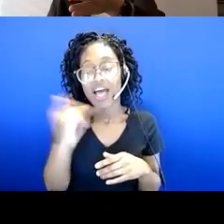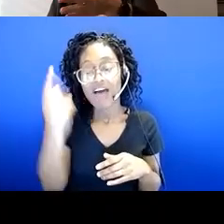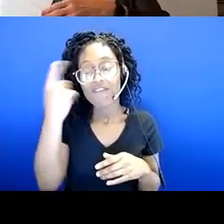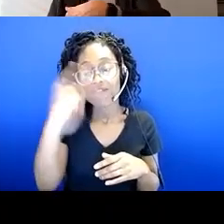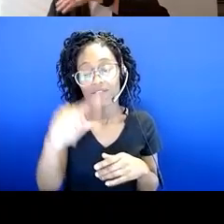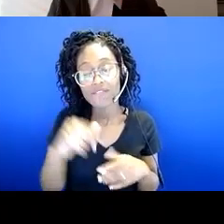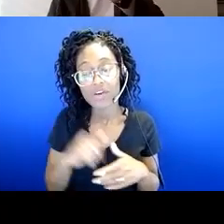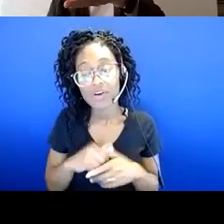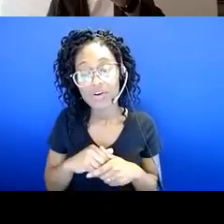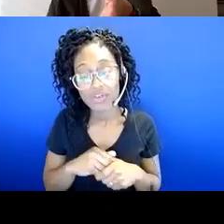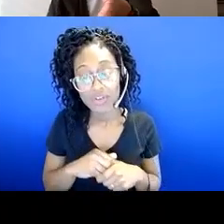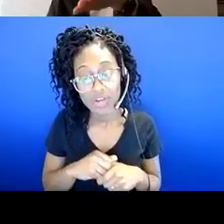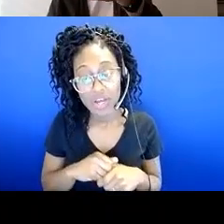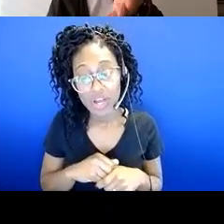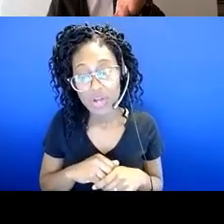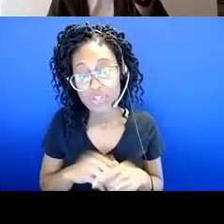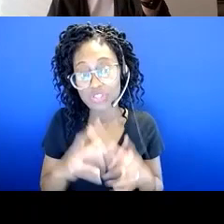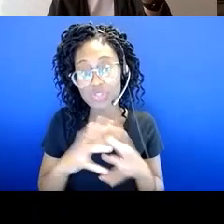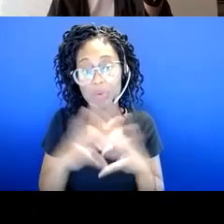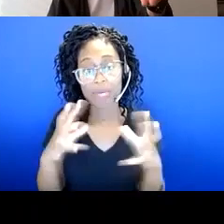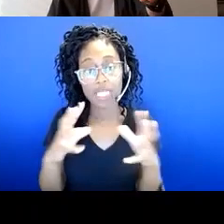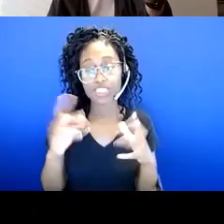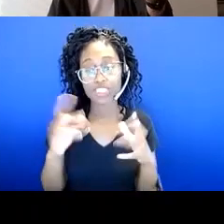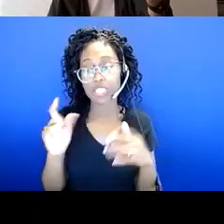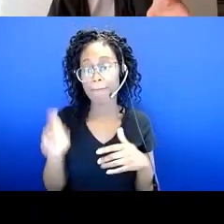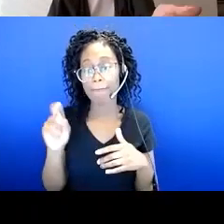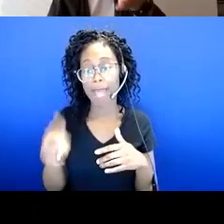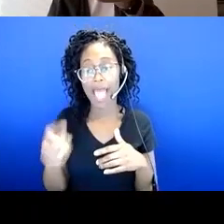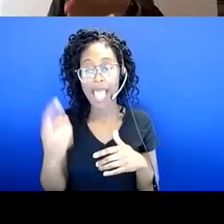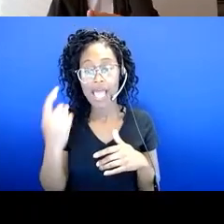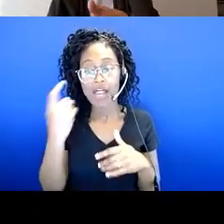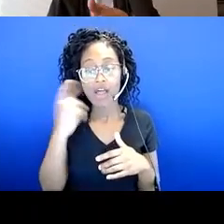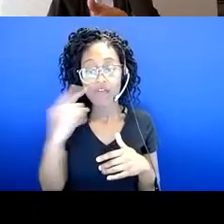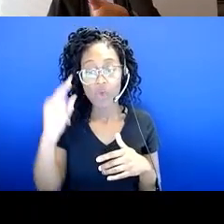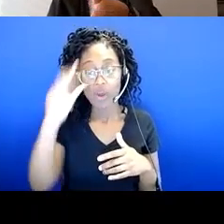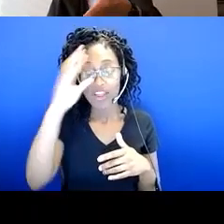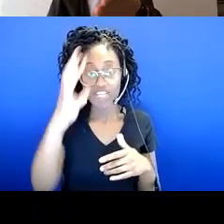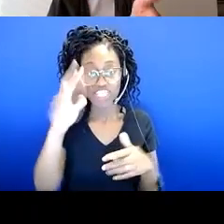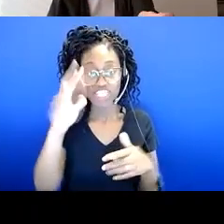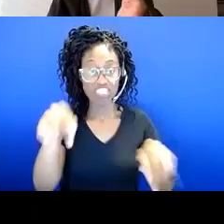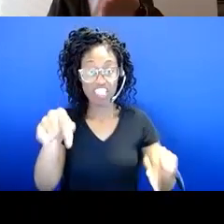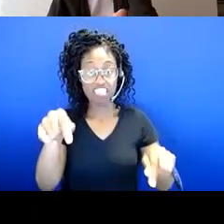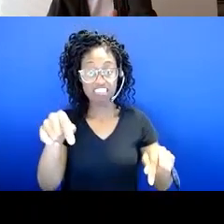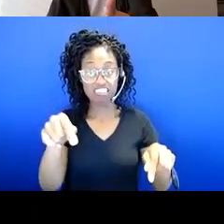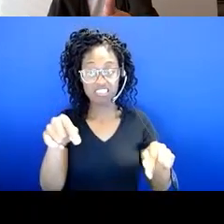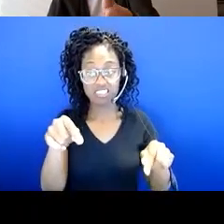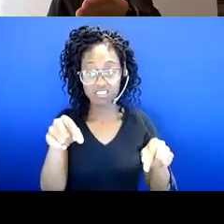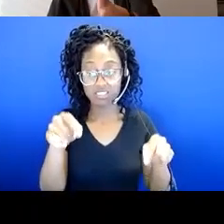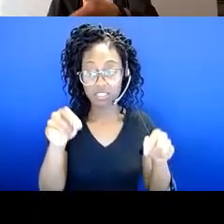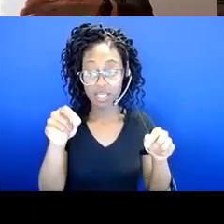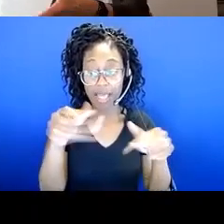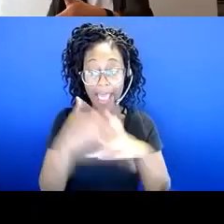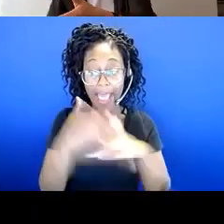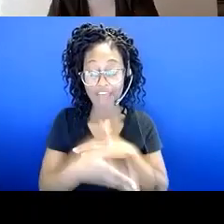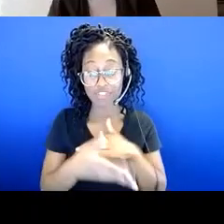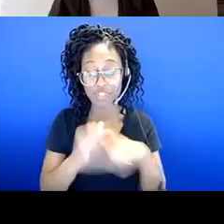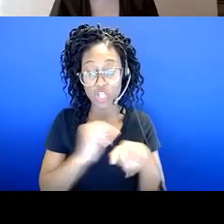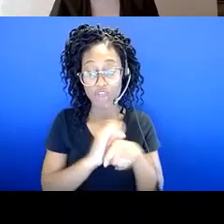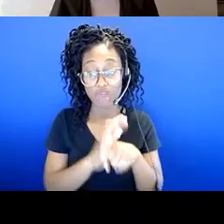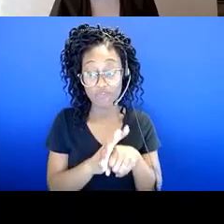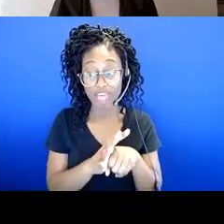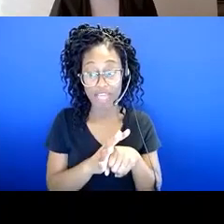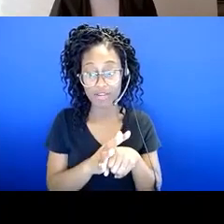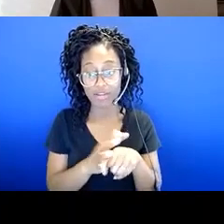the tremendous demands on an invention like this post-COVID, this was very much